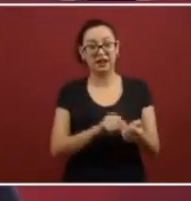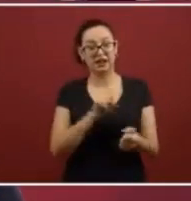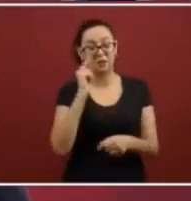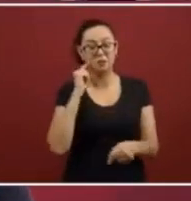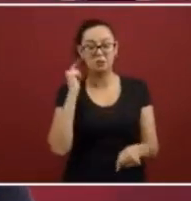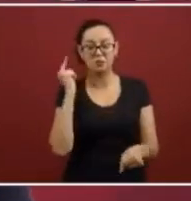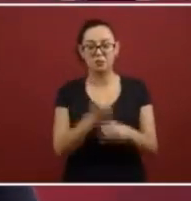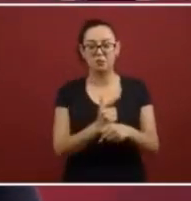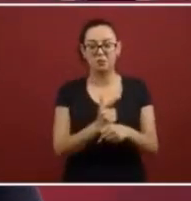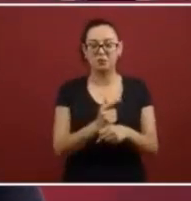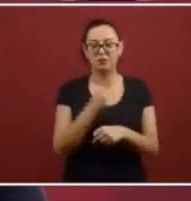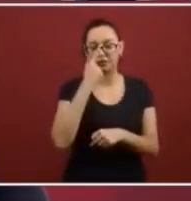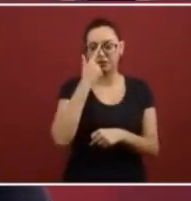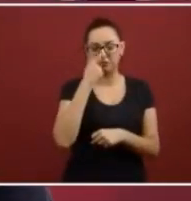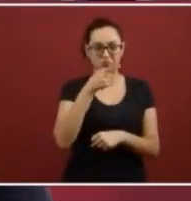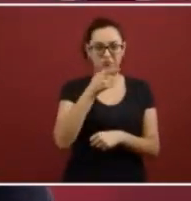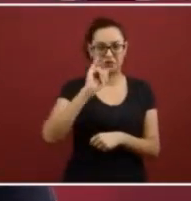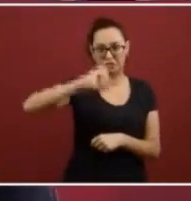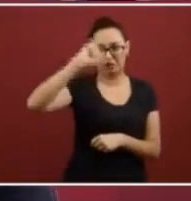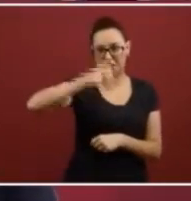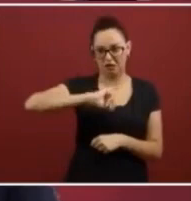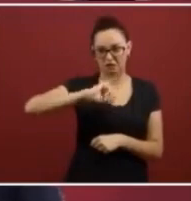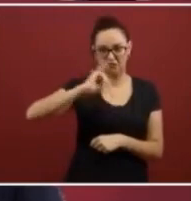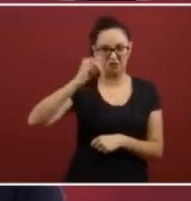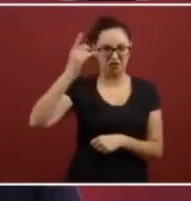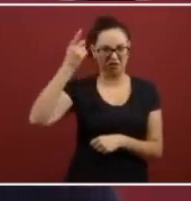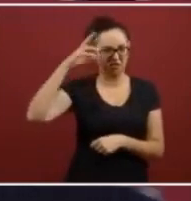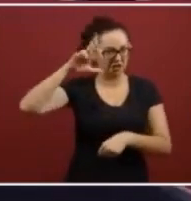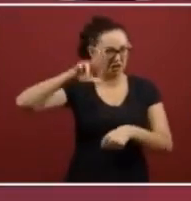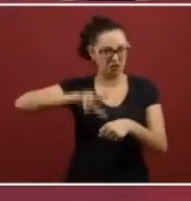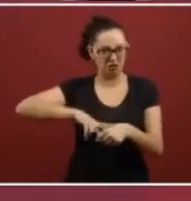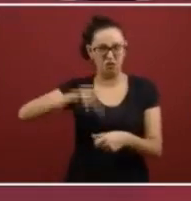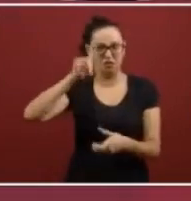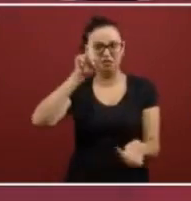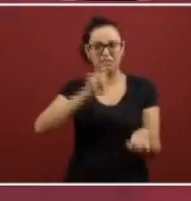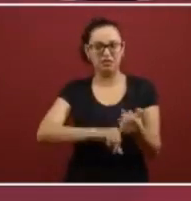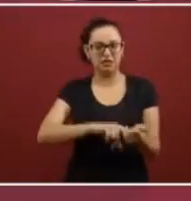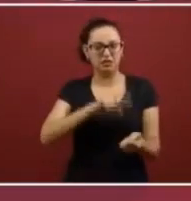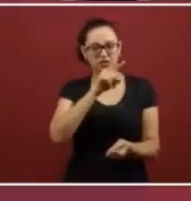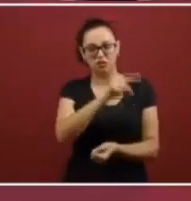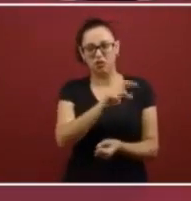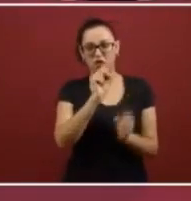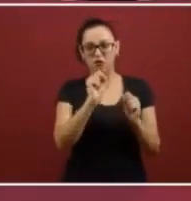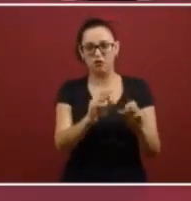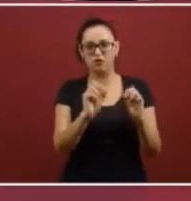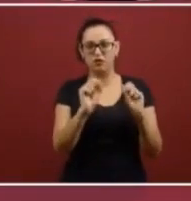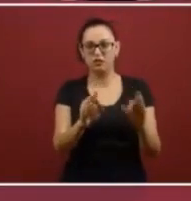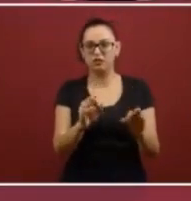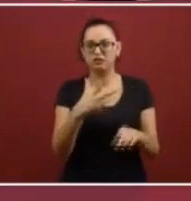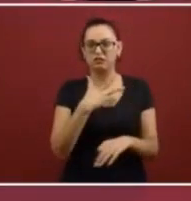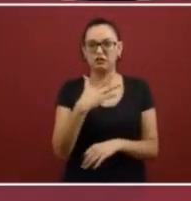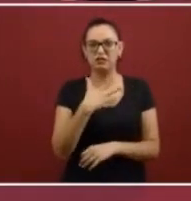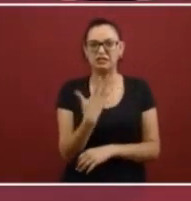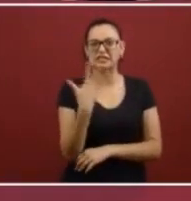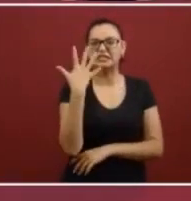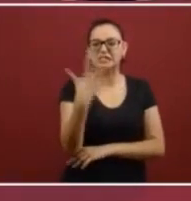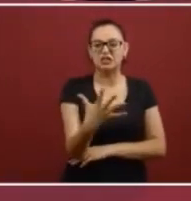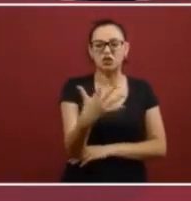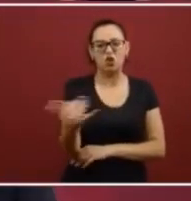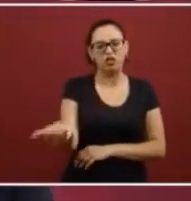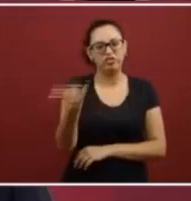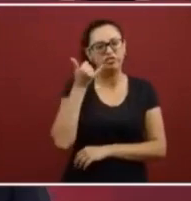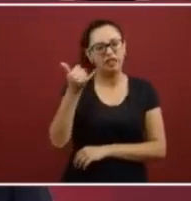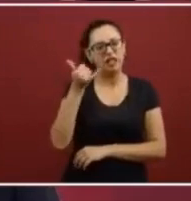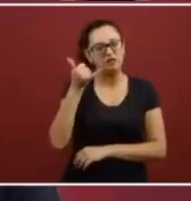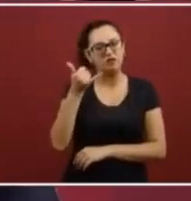time we un found in jefe de an office departamento, un that there was director, tenía that como 5 teléfonos, he had like 5